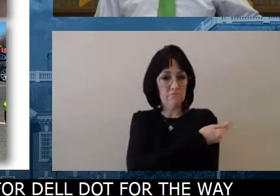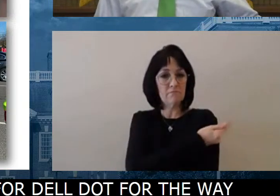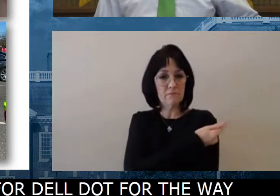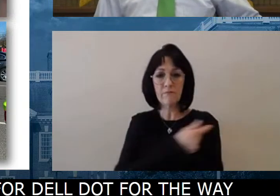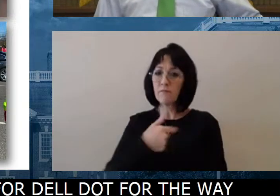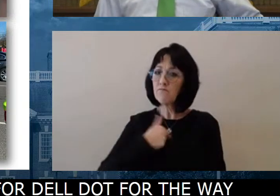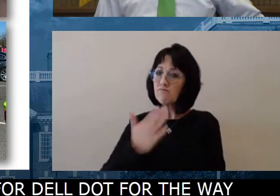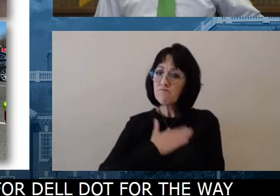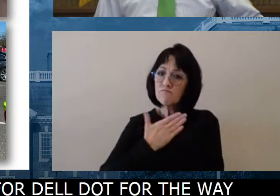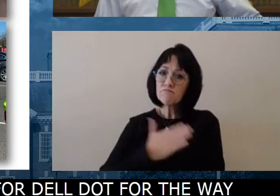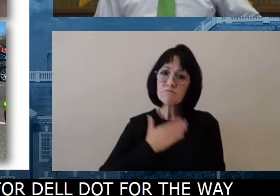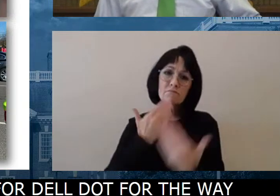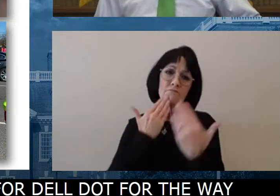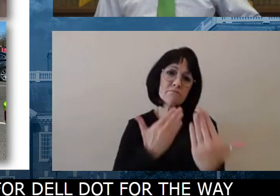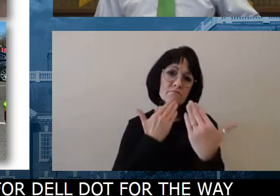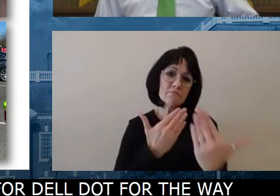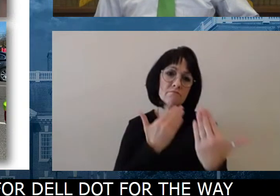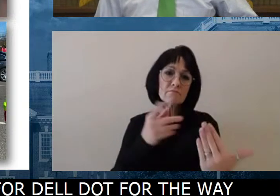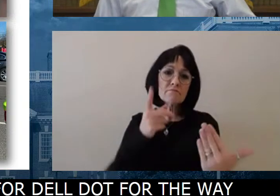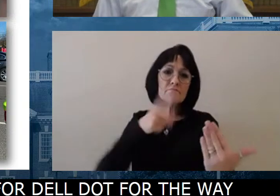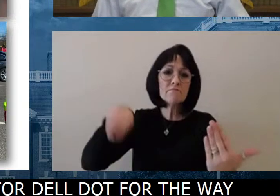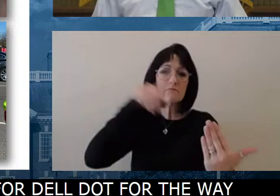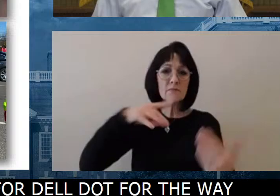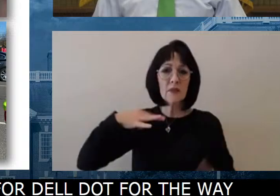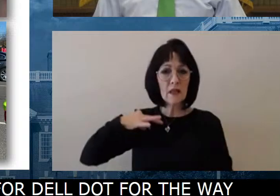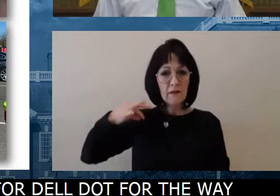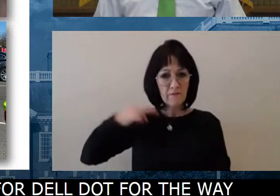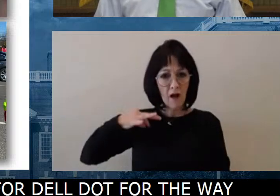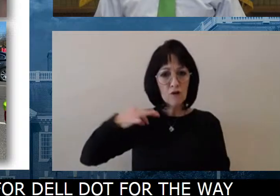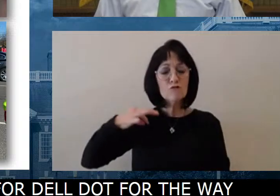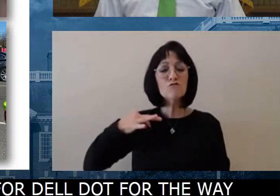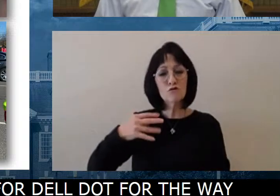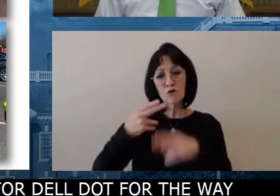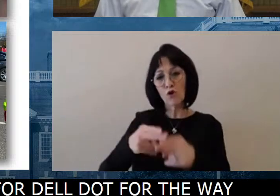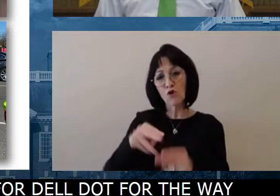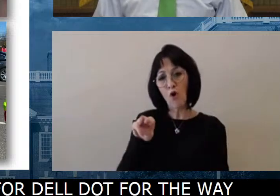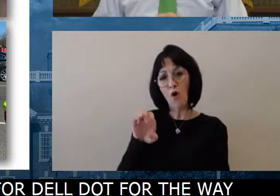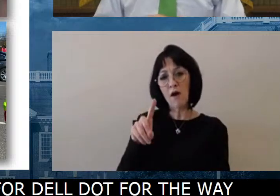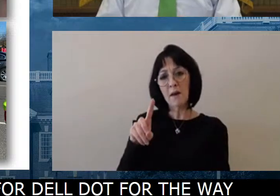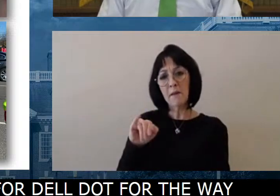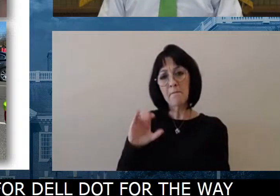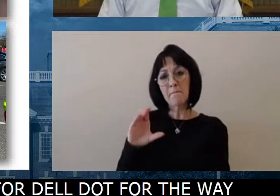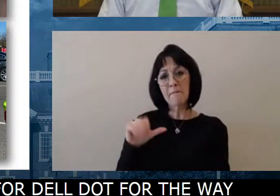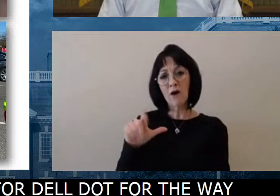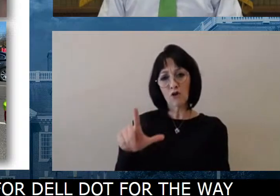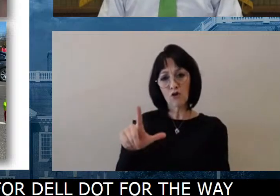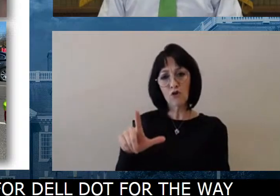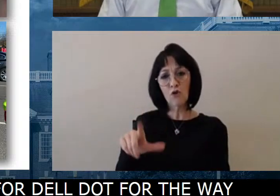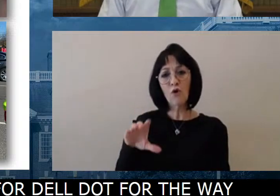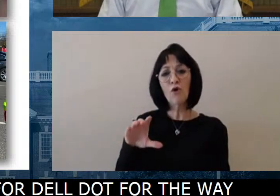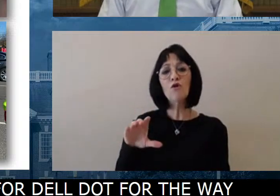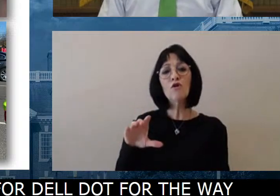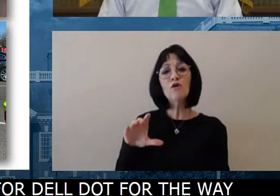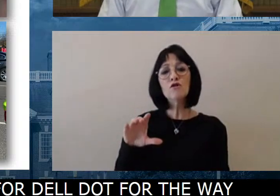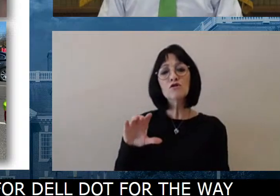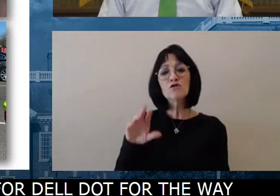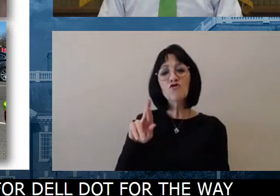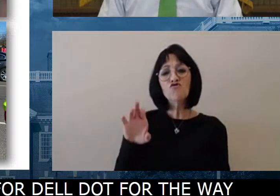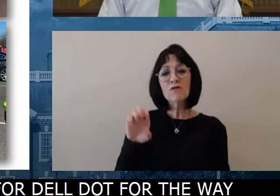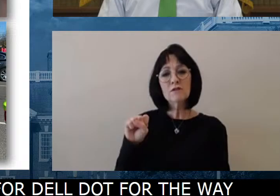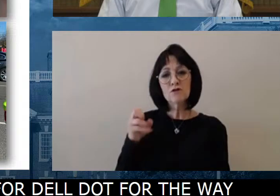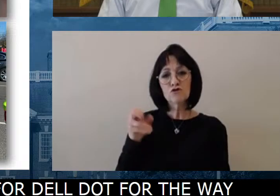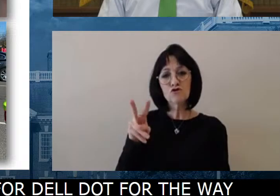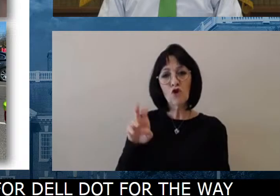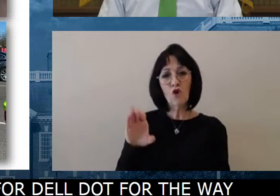the Medical Reserve Corps volunteers that were there, from our employees at the Division of